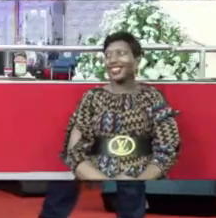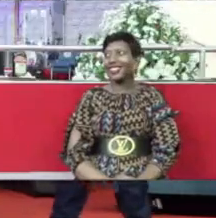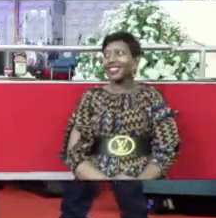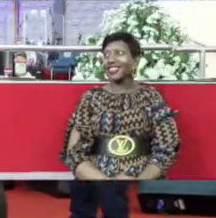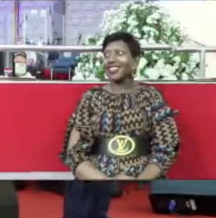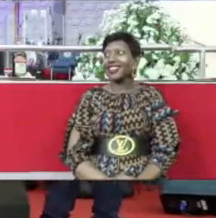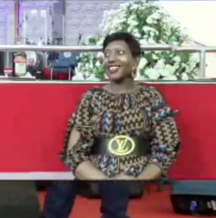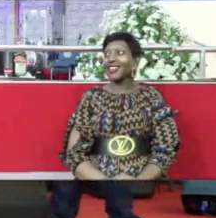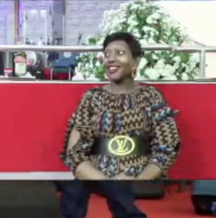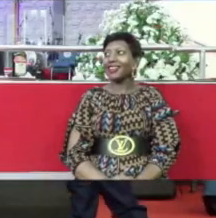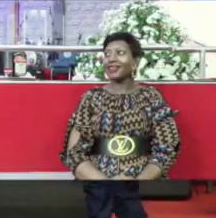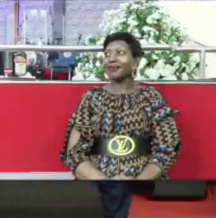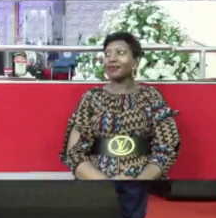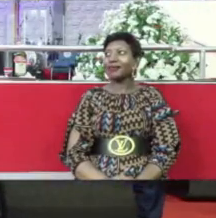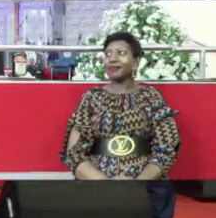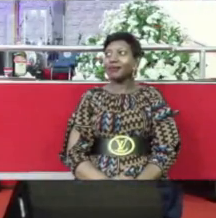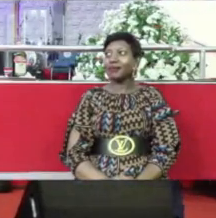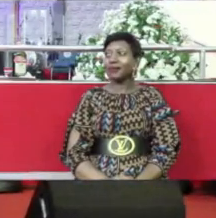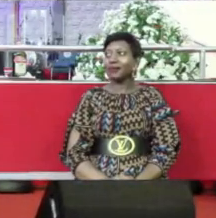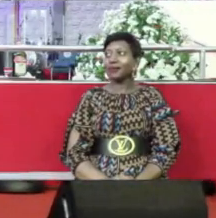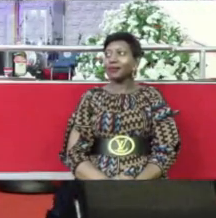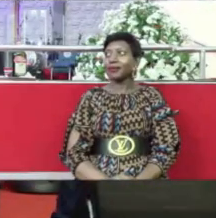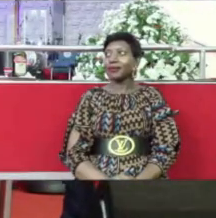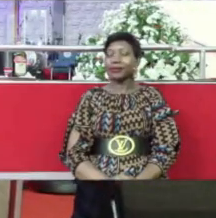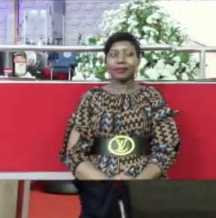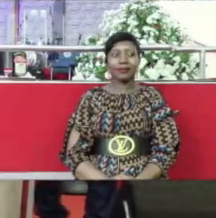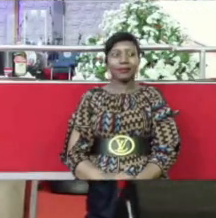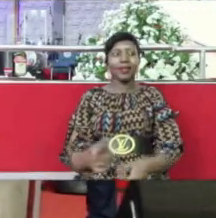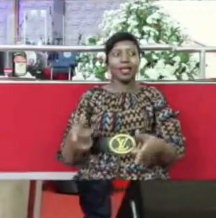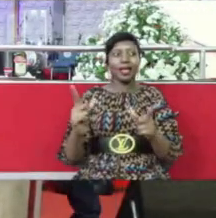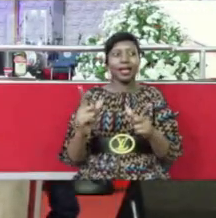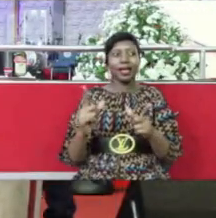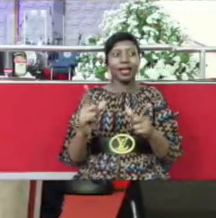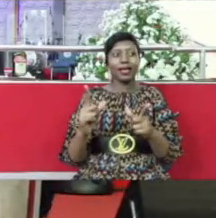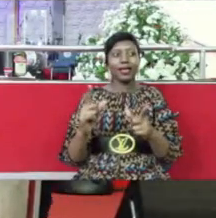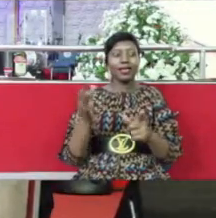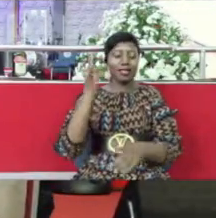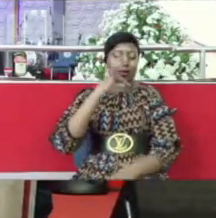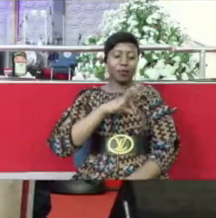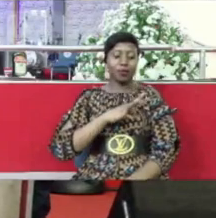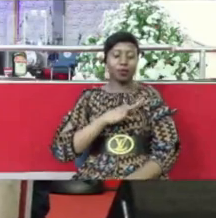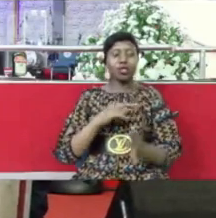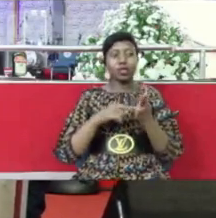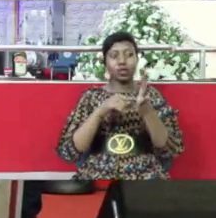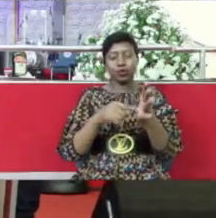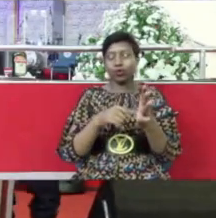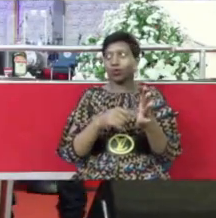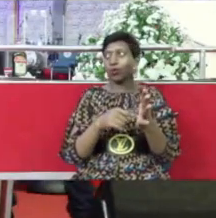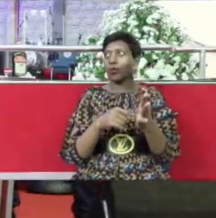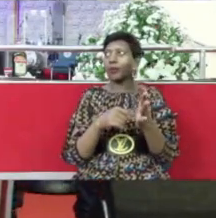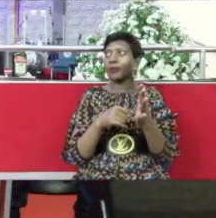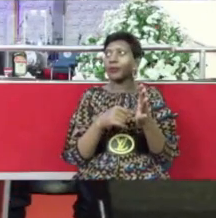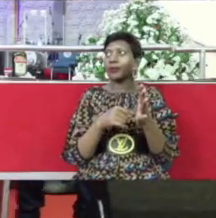Allow, you shall know them by their fruit. Allow the fruit to display utawajua kwa matunda the splendor of God. Wacha matunda